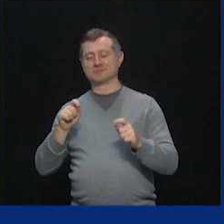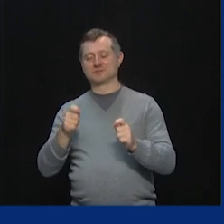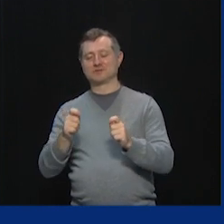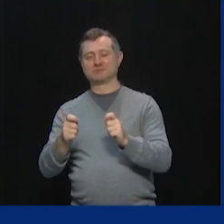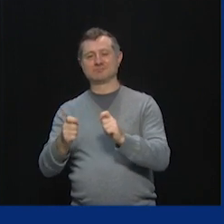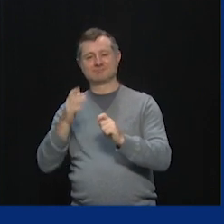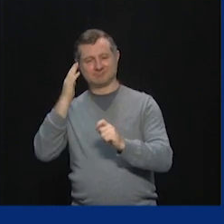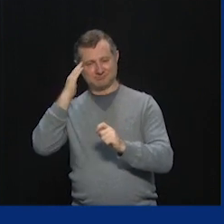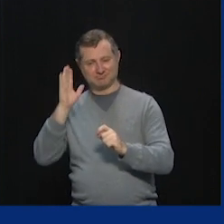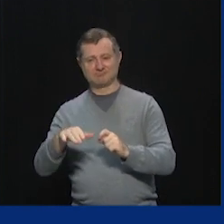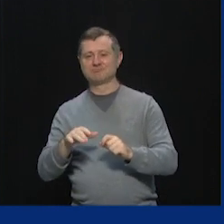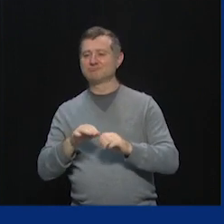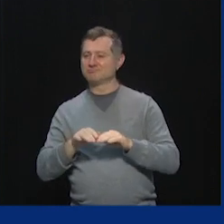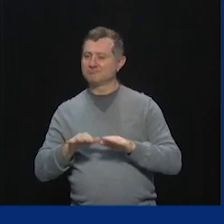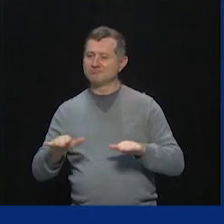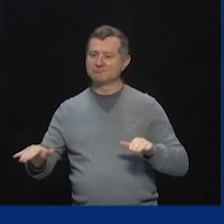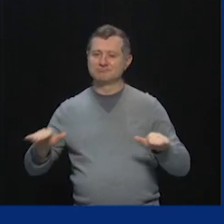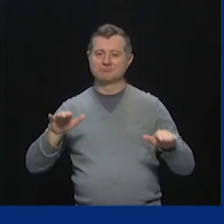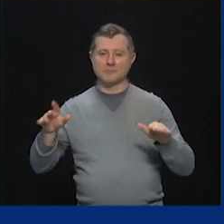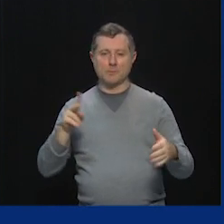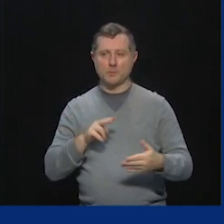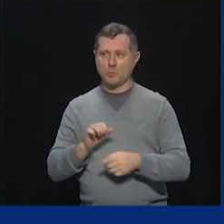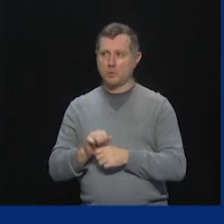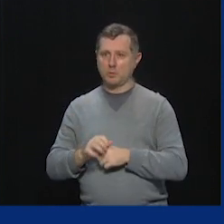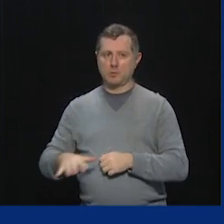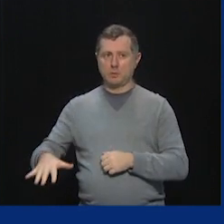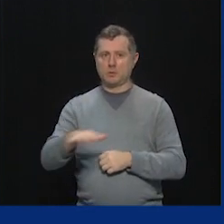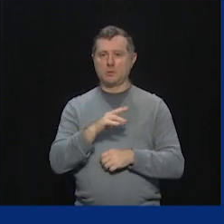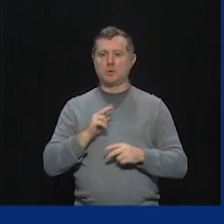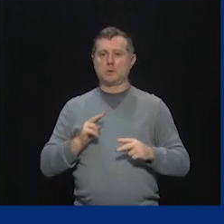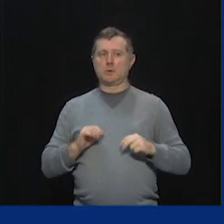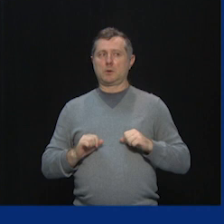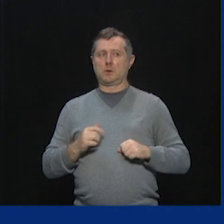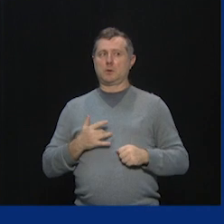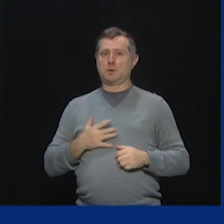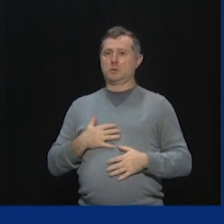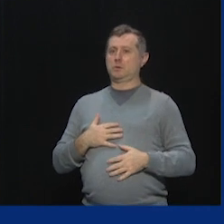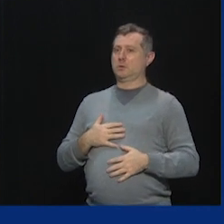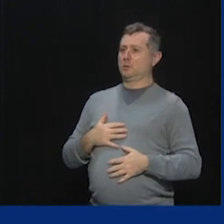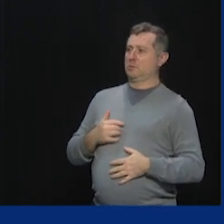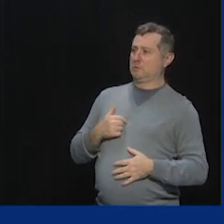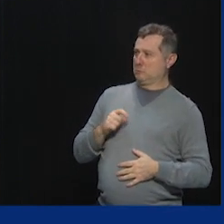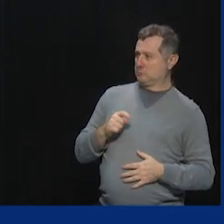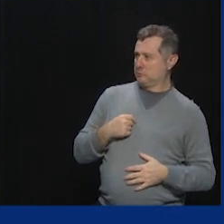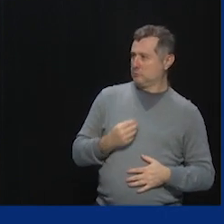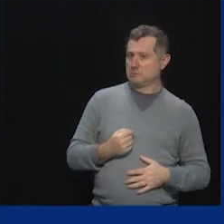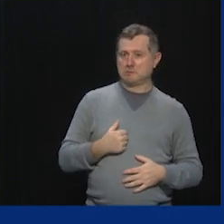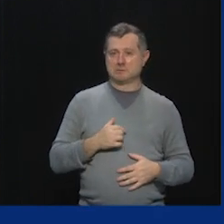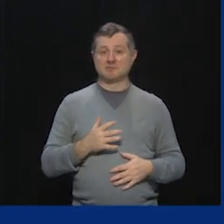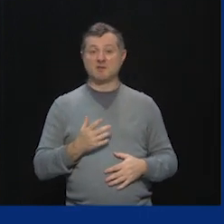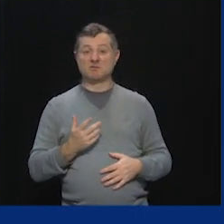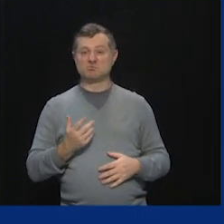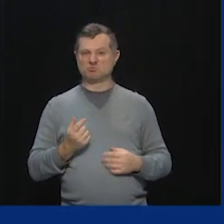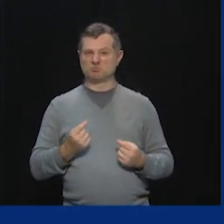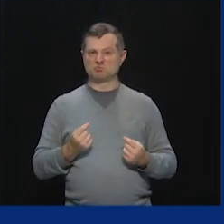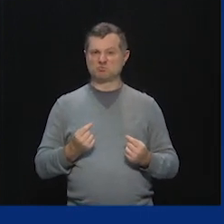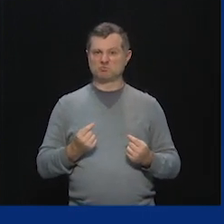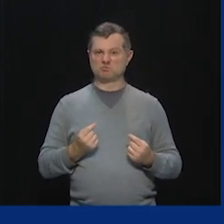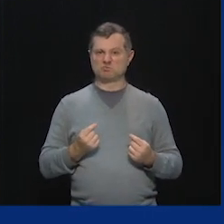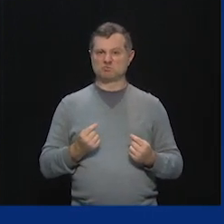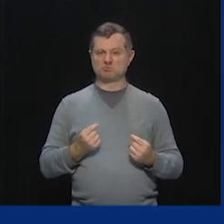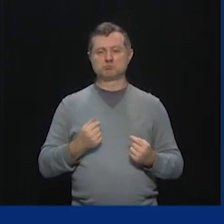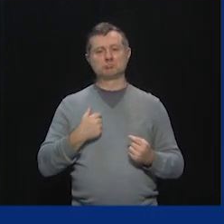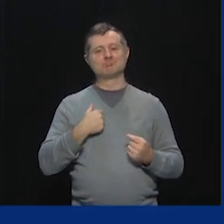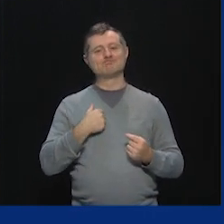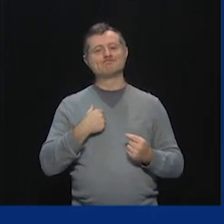insecure, and the thing we need to do is unleash the full potential of the New York City and New York State economy. It has